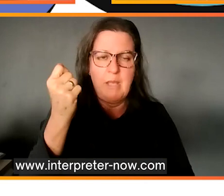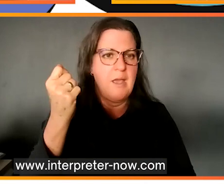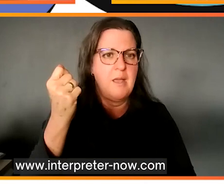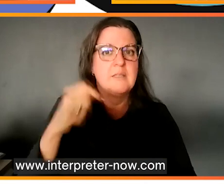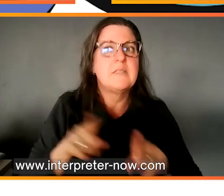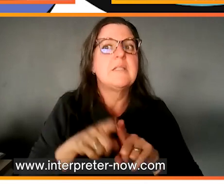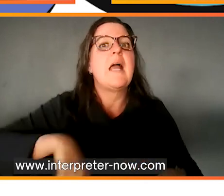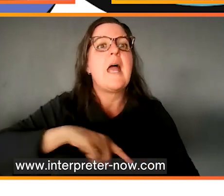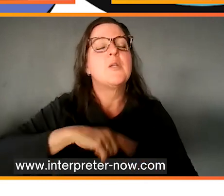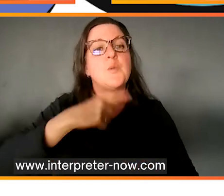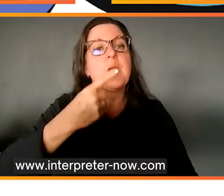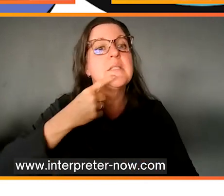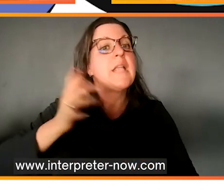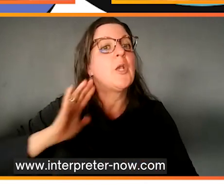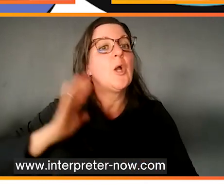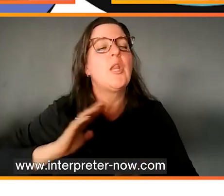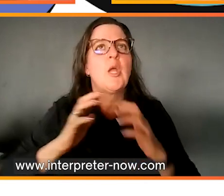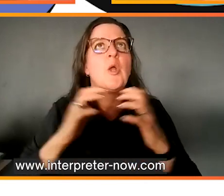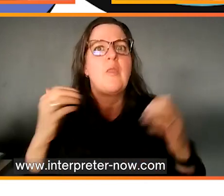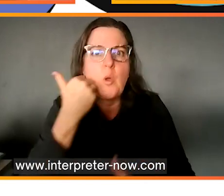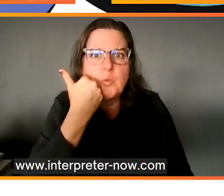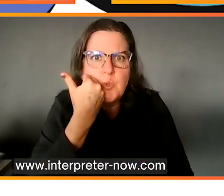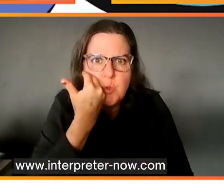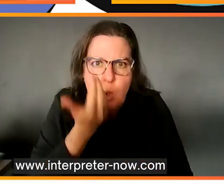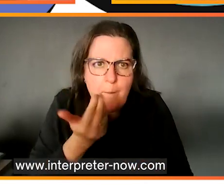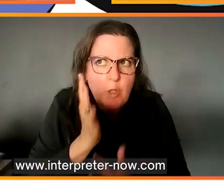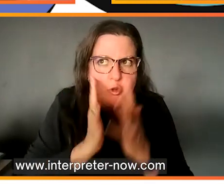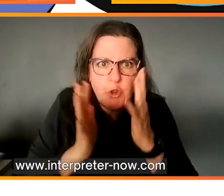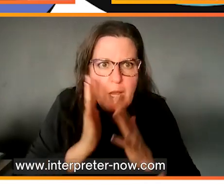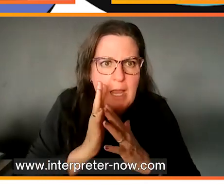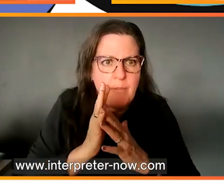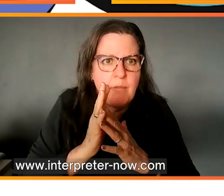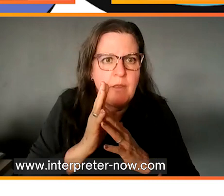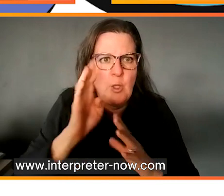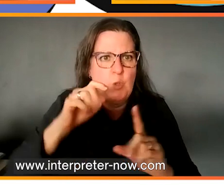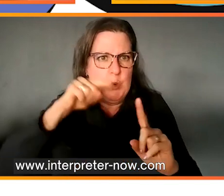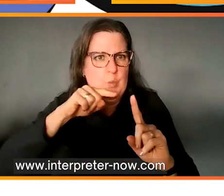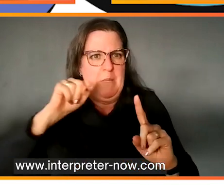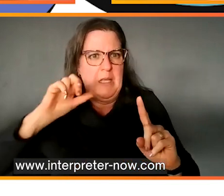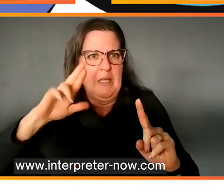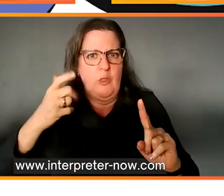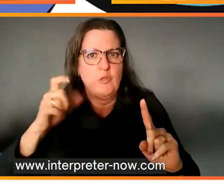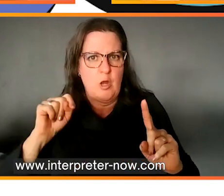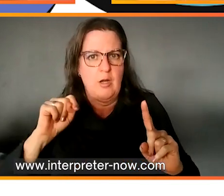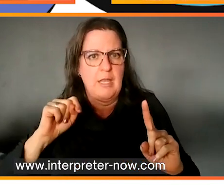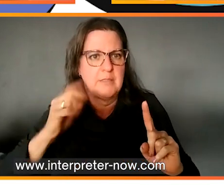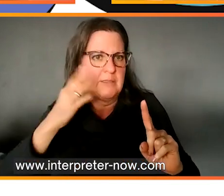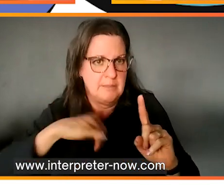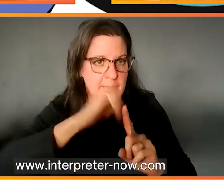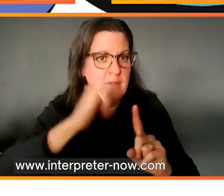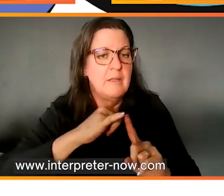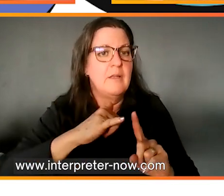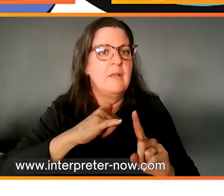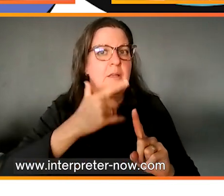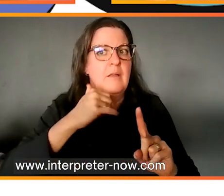targeted, because targets believe, well, what am I doing wrong? If I did it differently, said it differently, showed